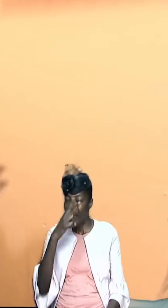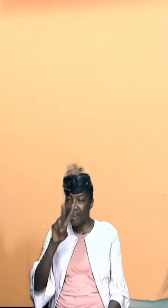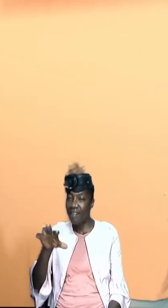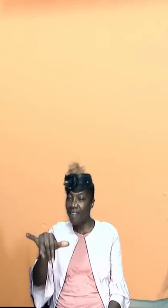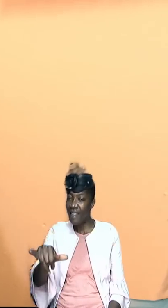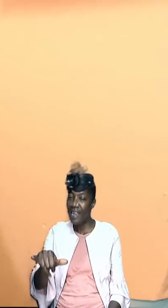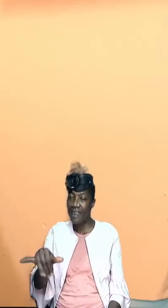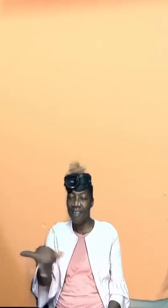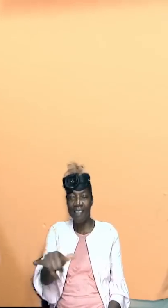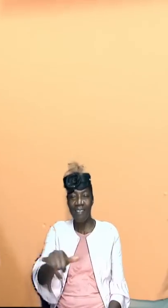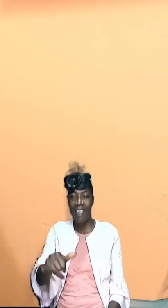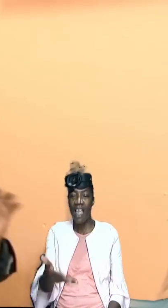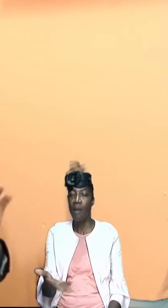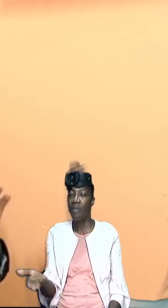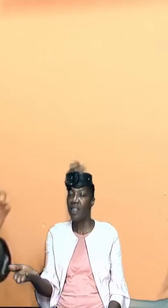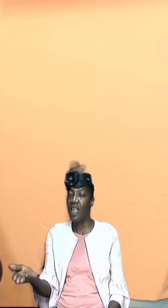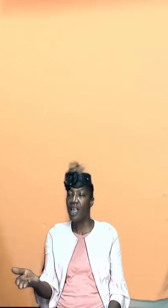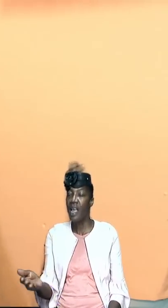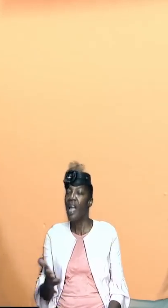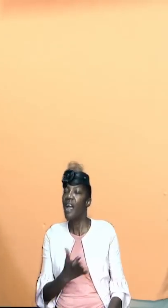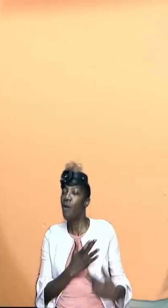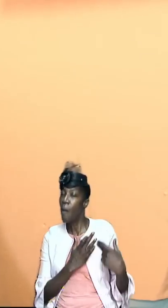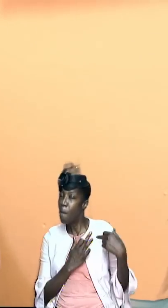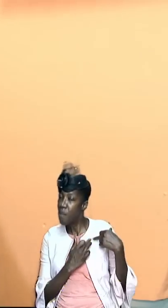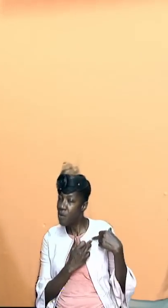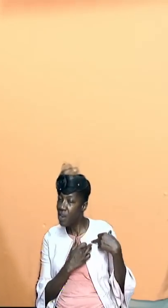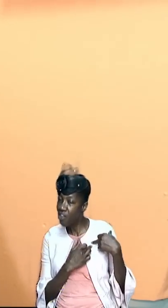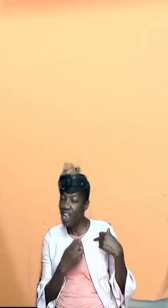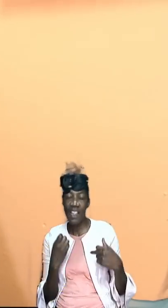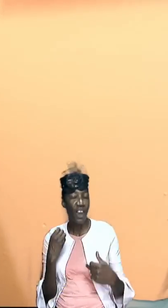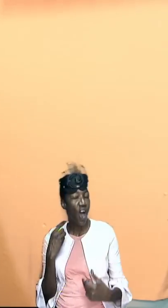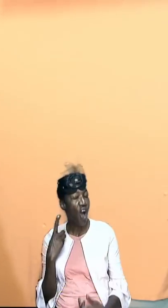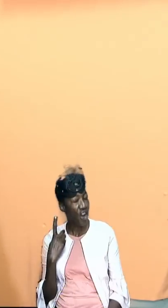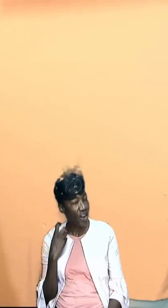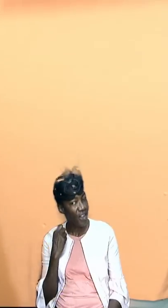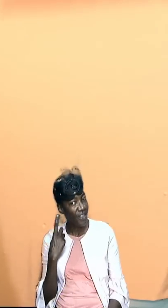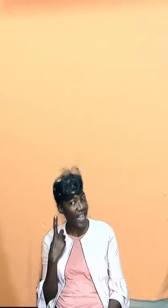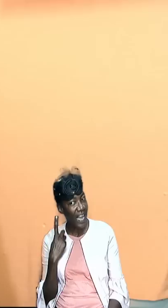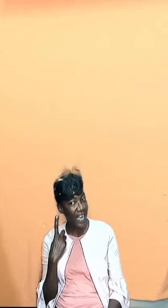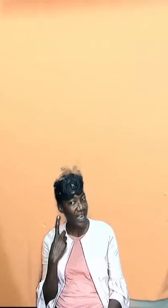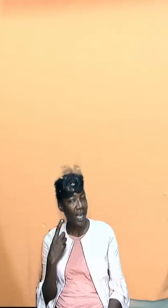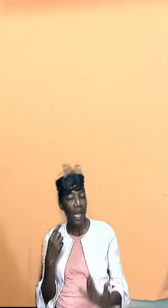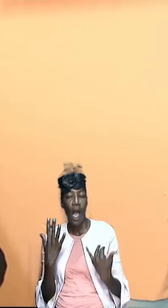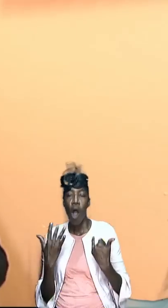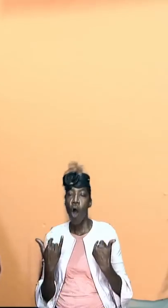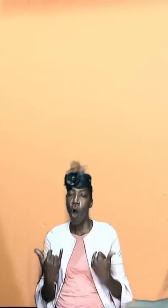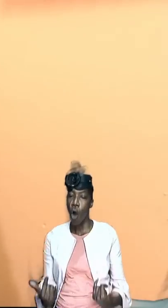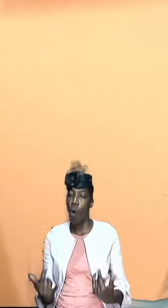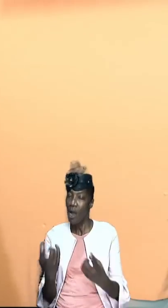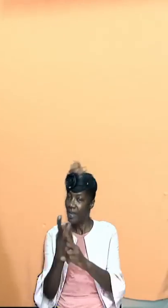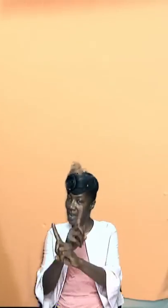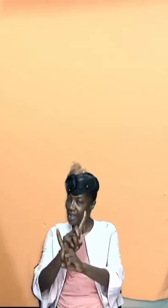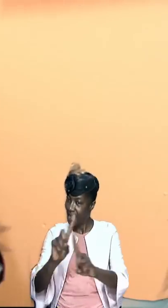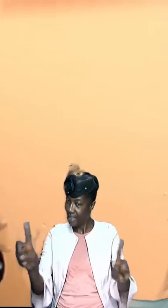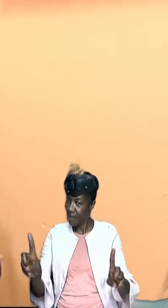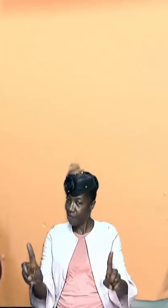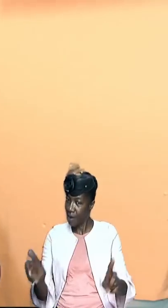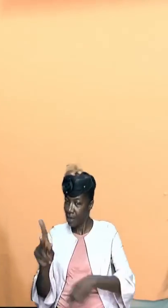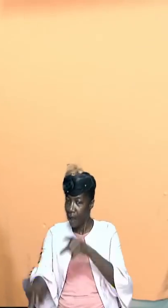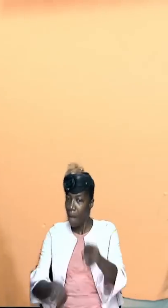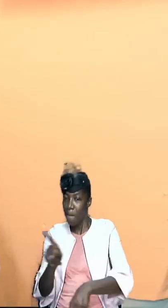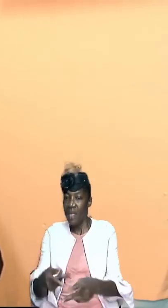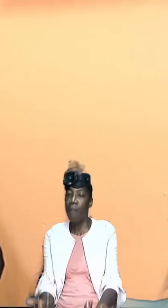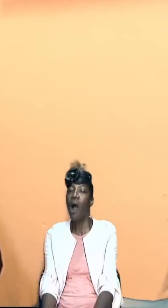the very same thing, and we will appreciate and we will understand how the diversity came about. It is not